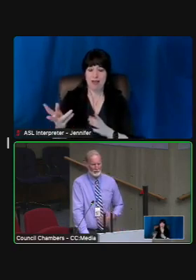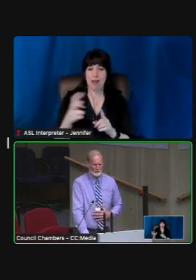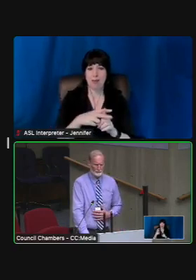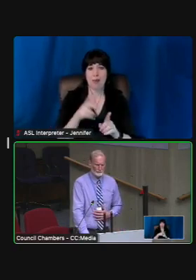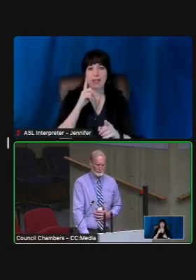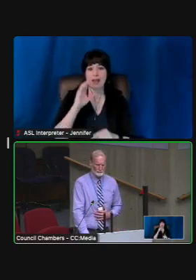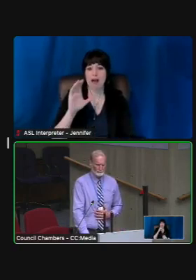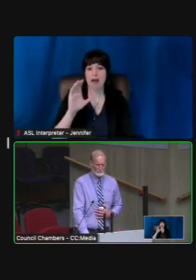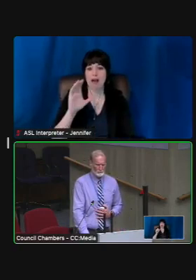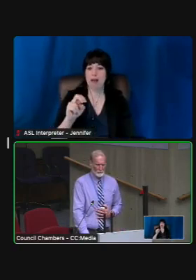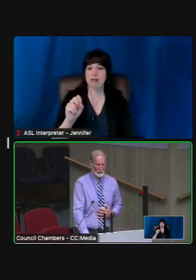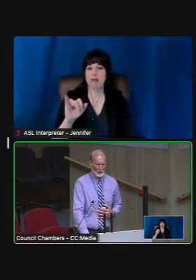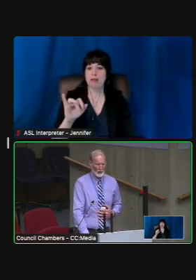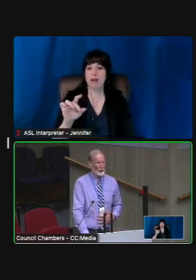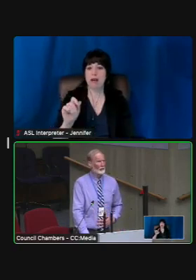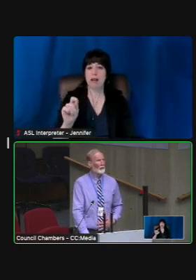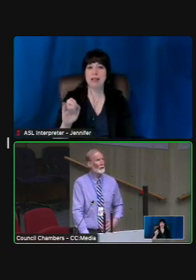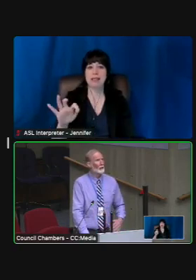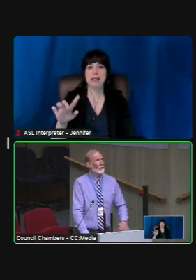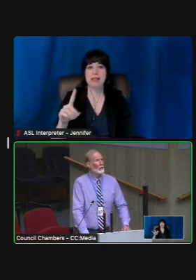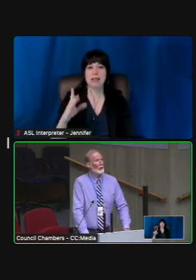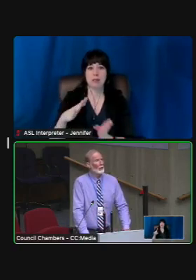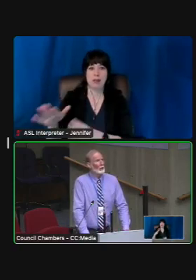plan. And